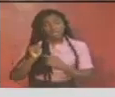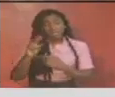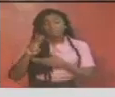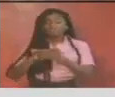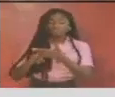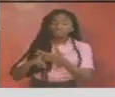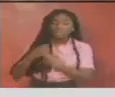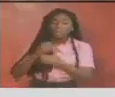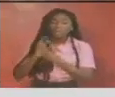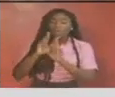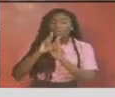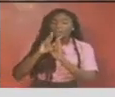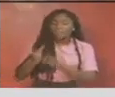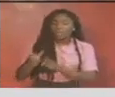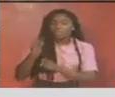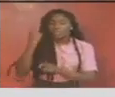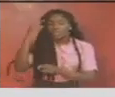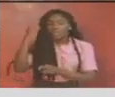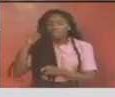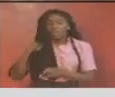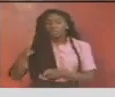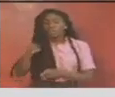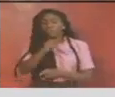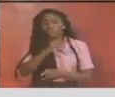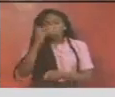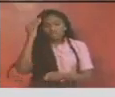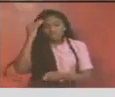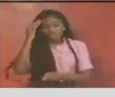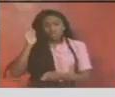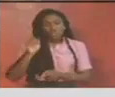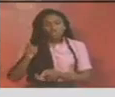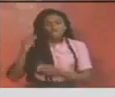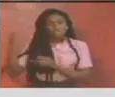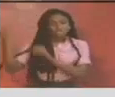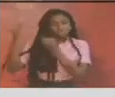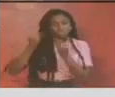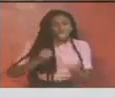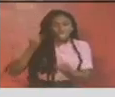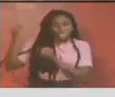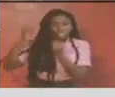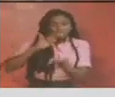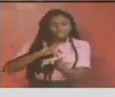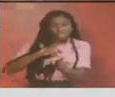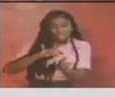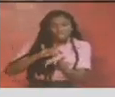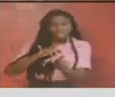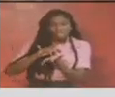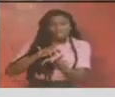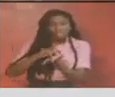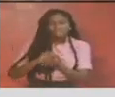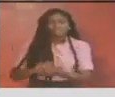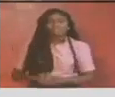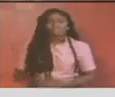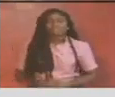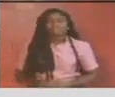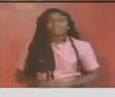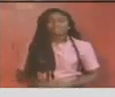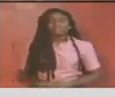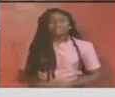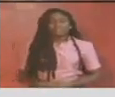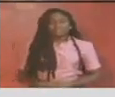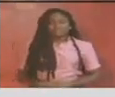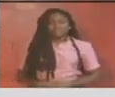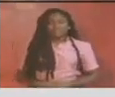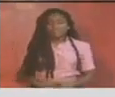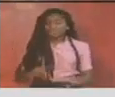member states to get an idea of the technical bits and pieces within that WHO dossier, and we continue to do that.